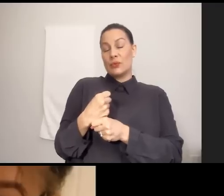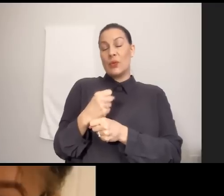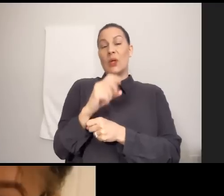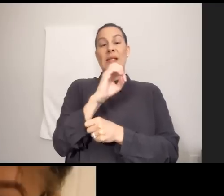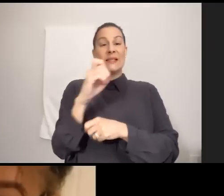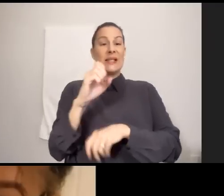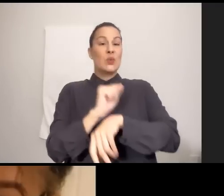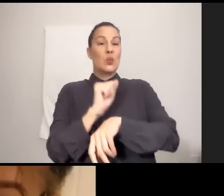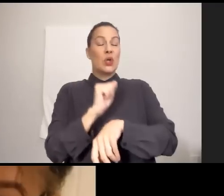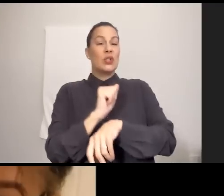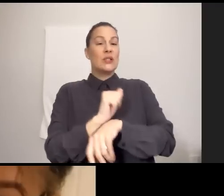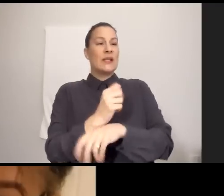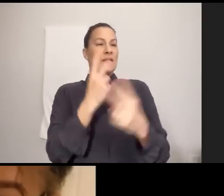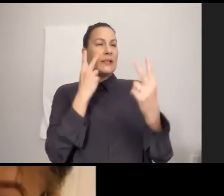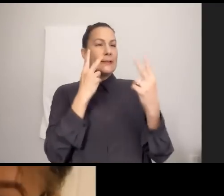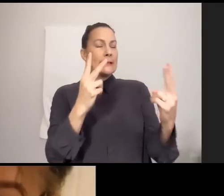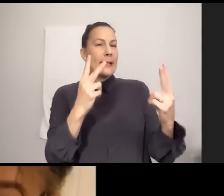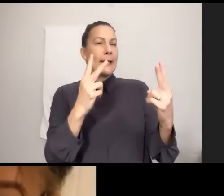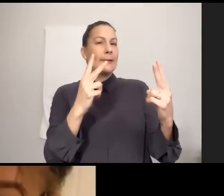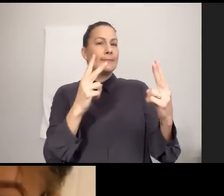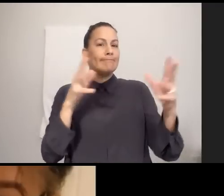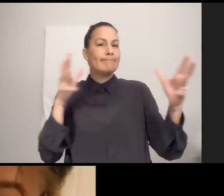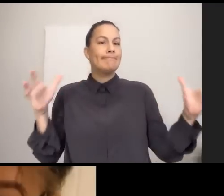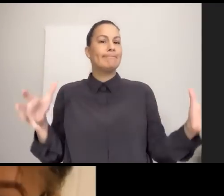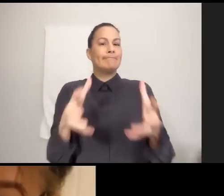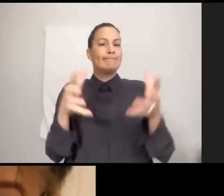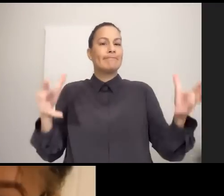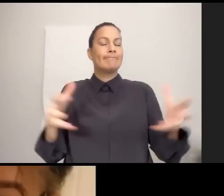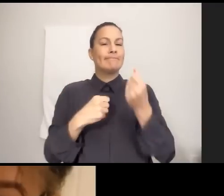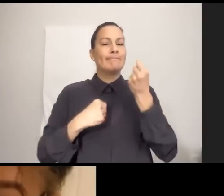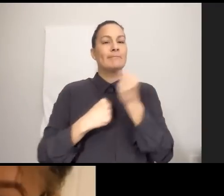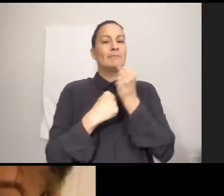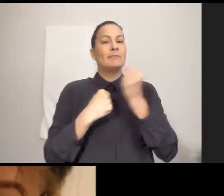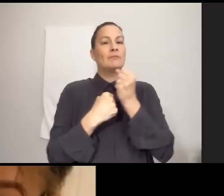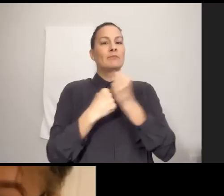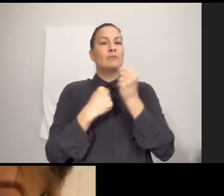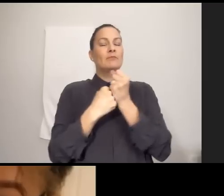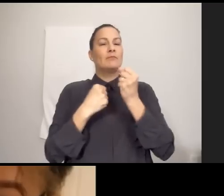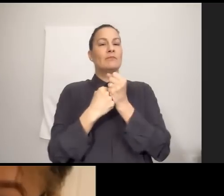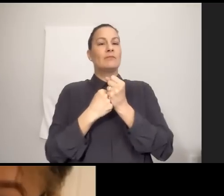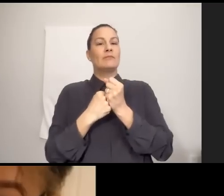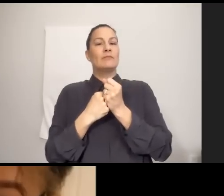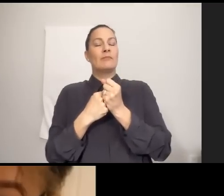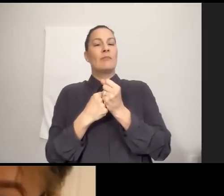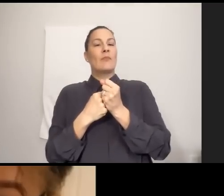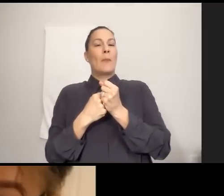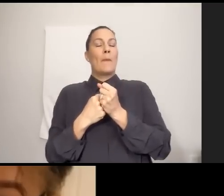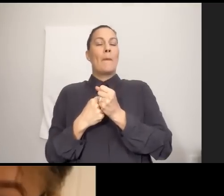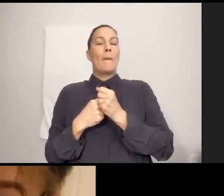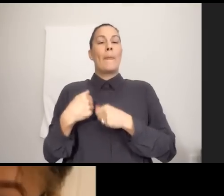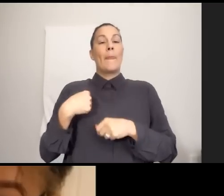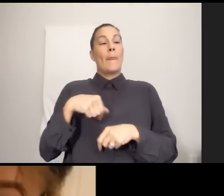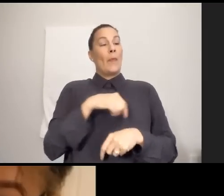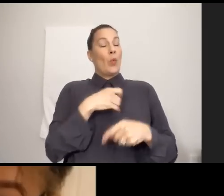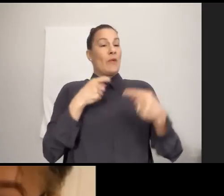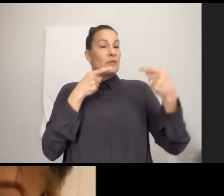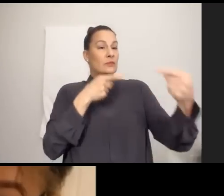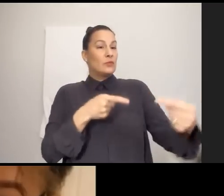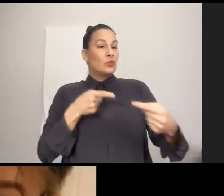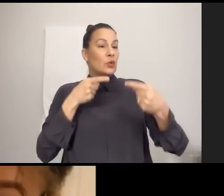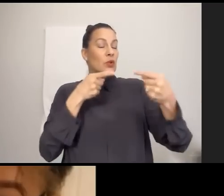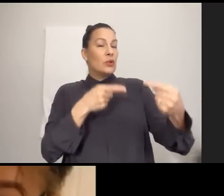unprecedented organizing, resistance, and advocacy for our labor rights. We've seen struggles against racist, transphobic,